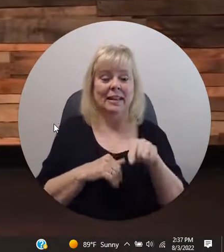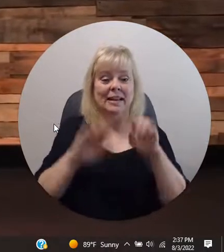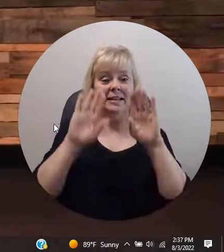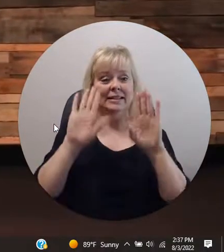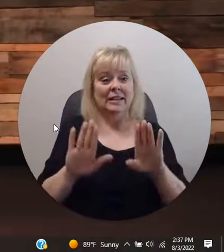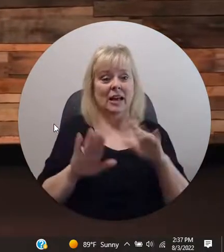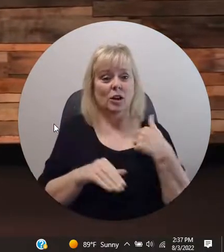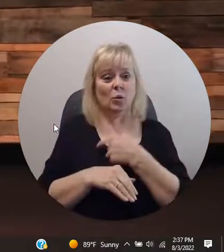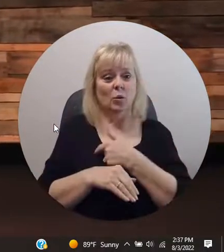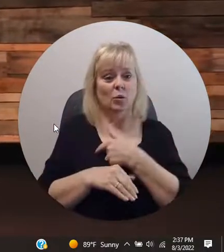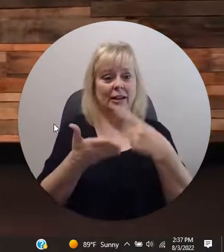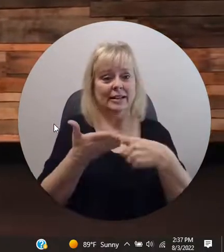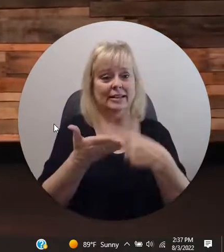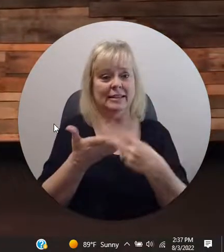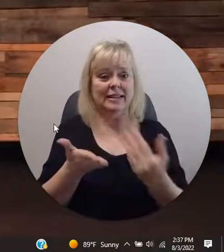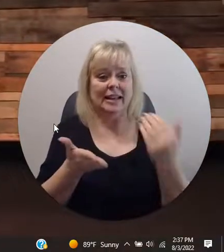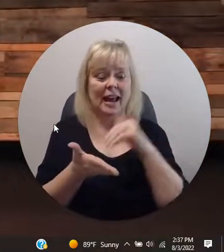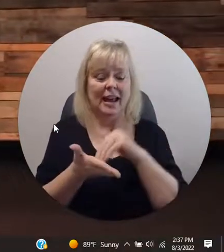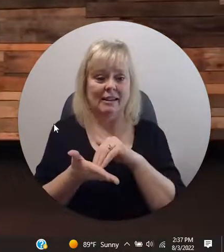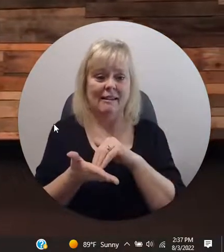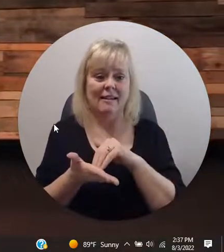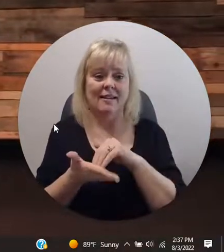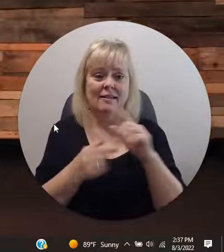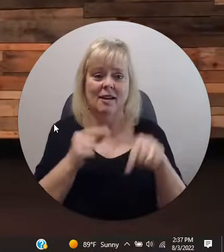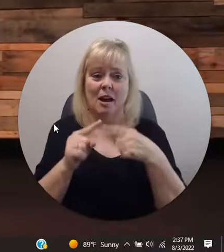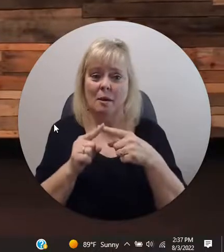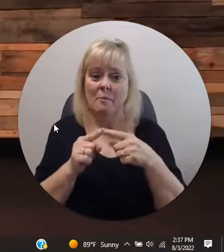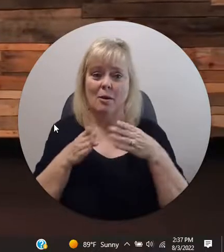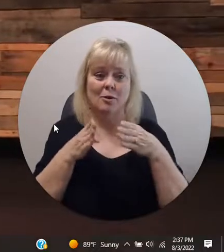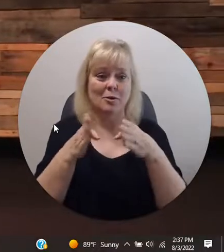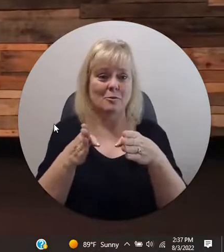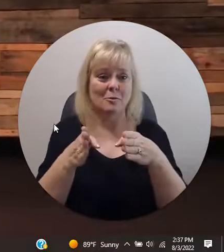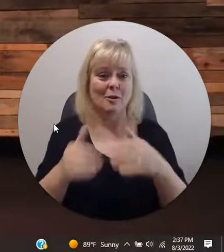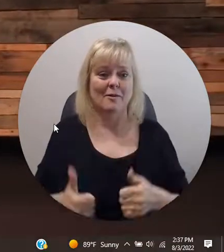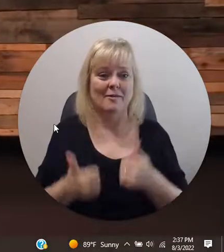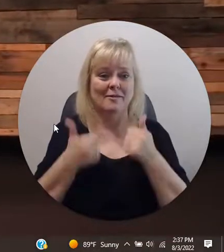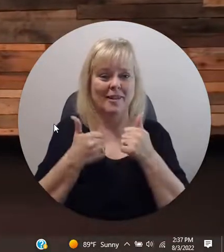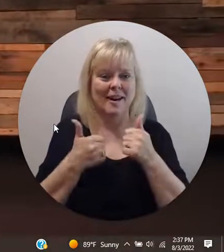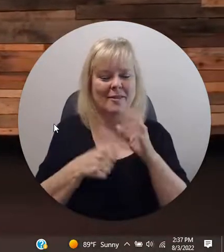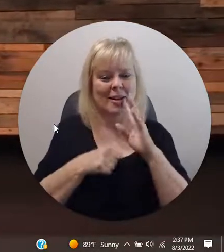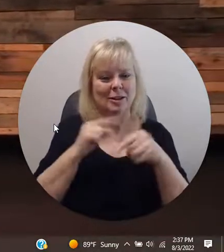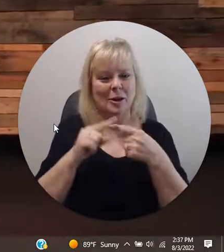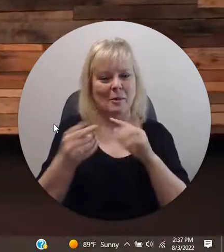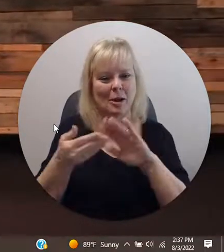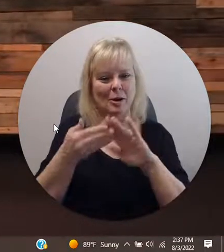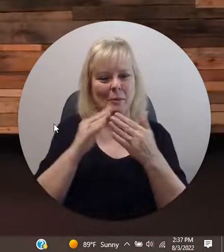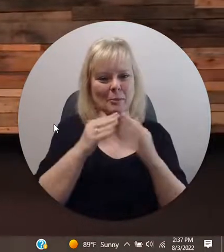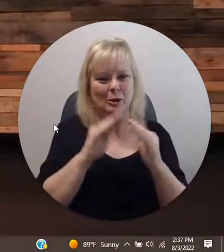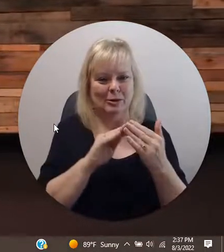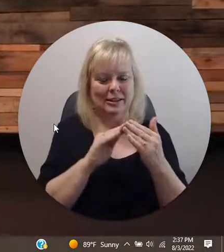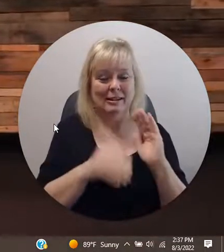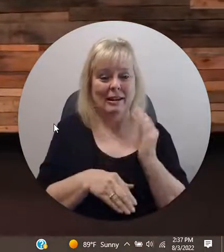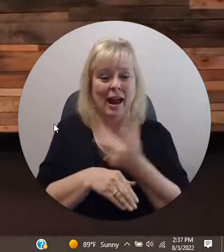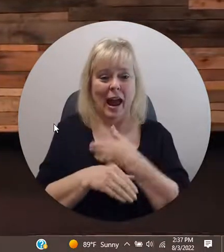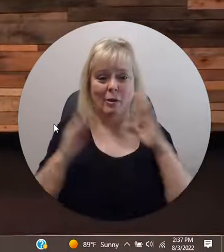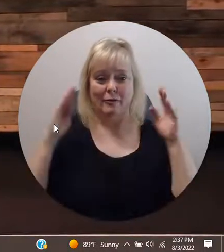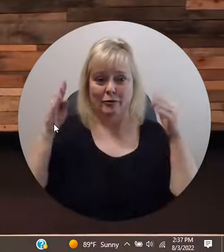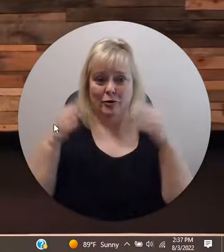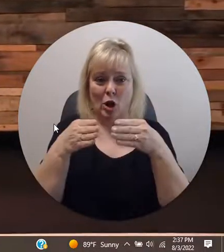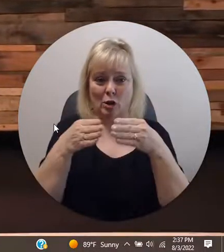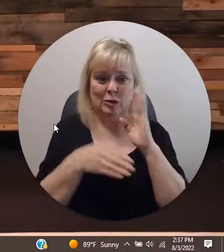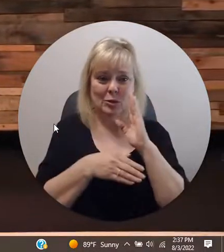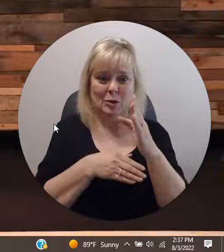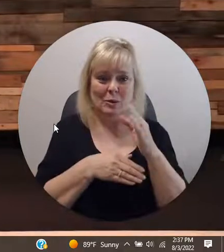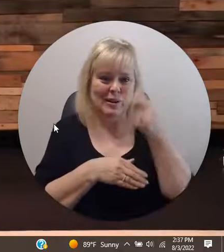again about the road of life. We're specifically talking about community, and our focus is going to be on God acting through